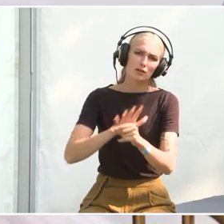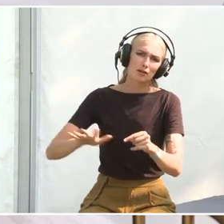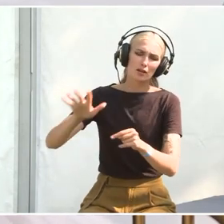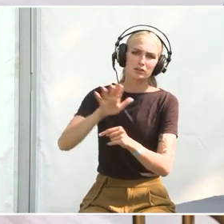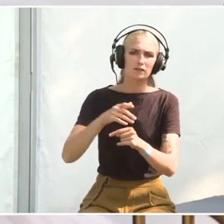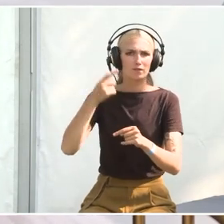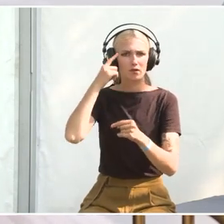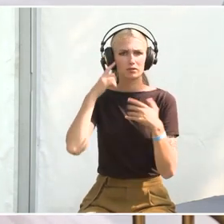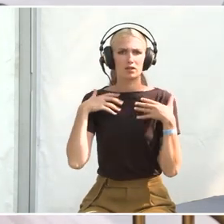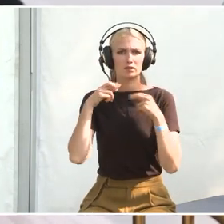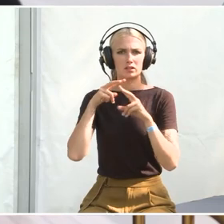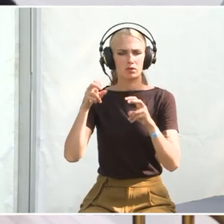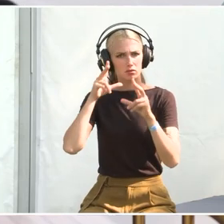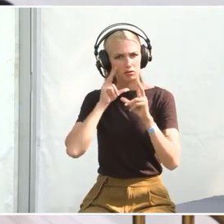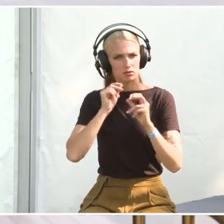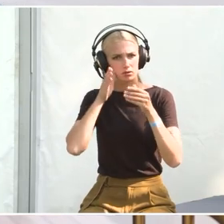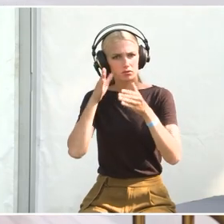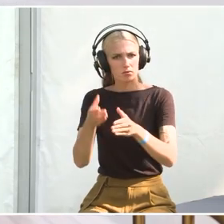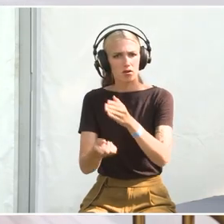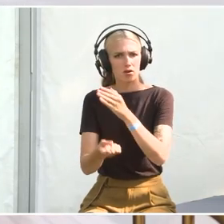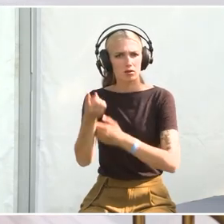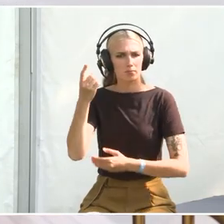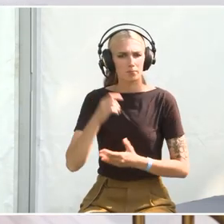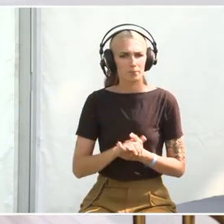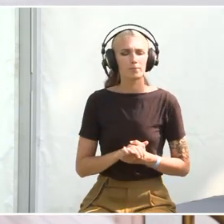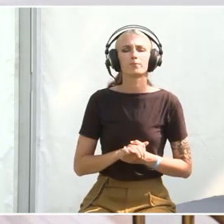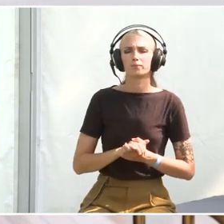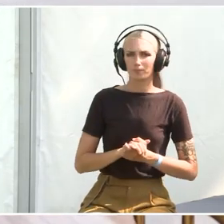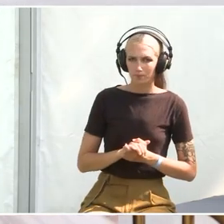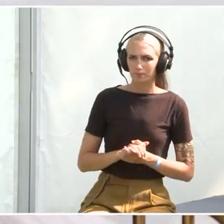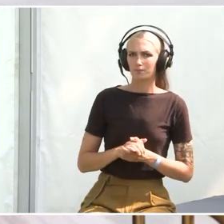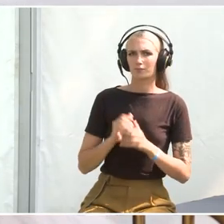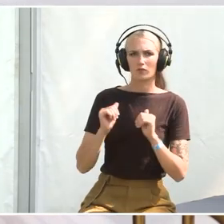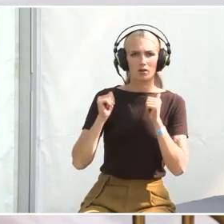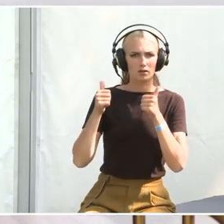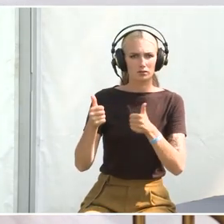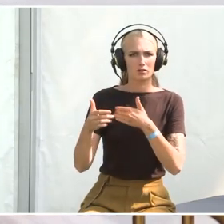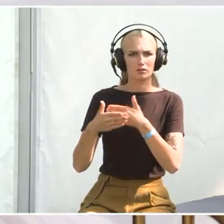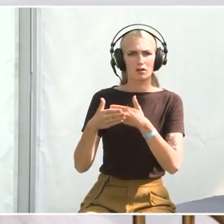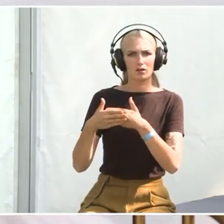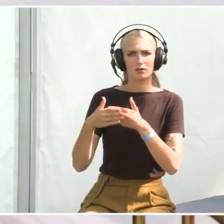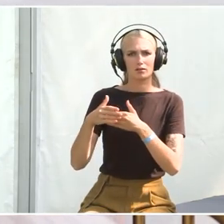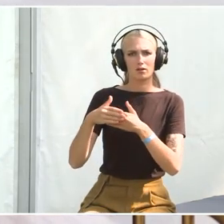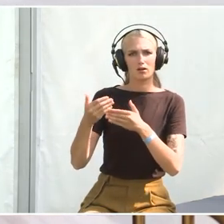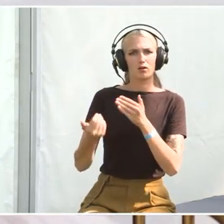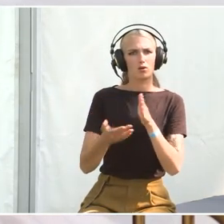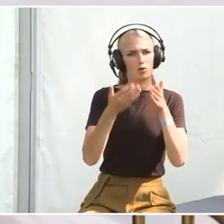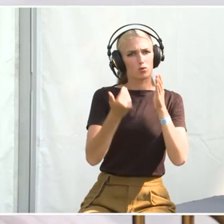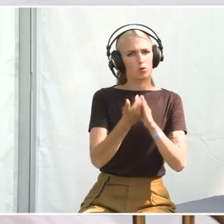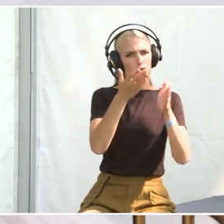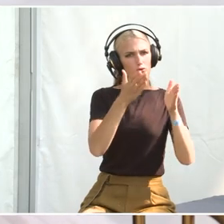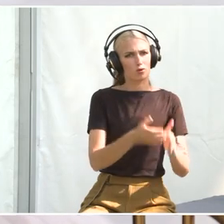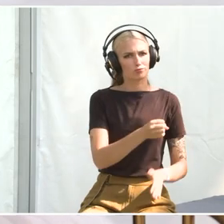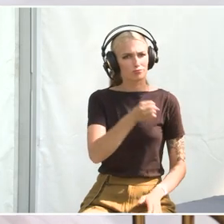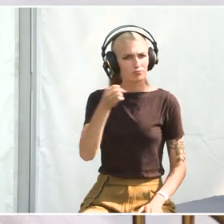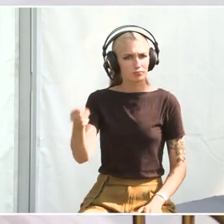guidance, any recommendations from the audience to Art, he'll bring it straight into his new role in Tallinn. Katariina? Yes.